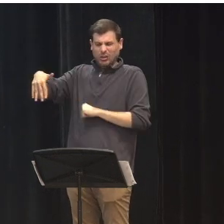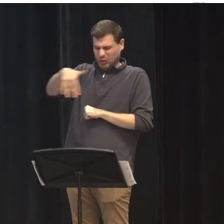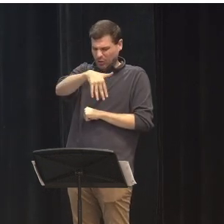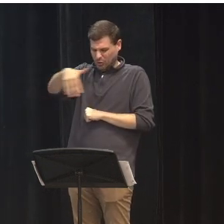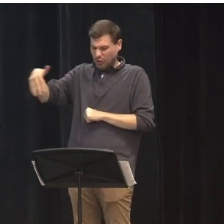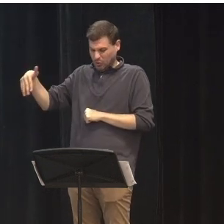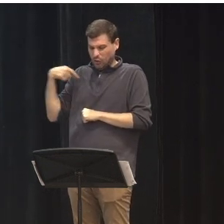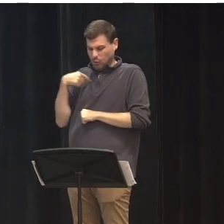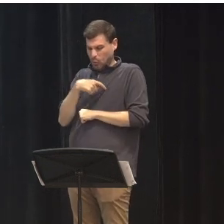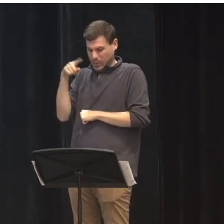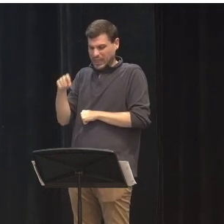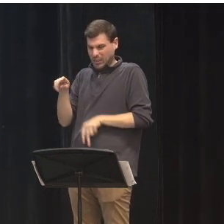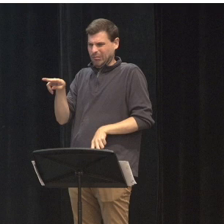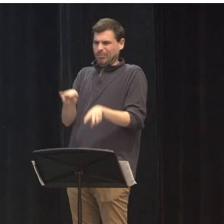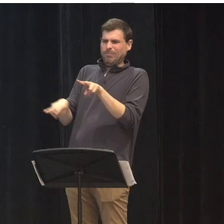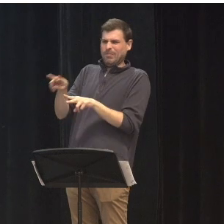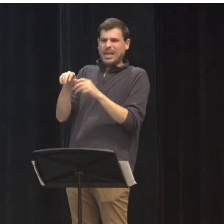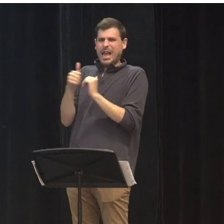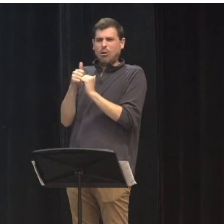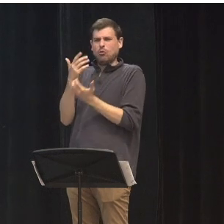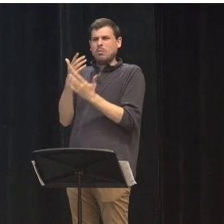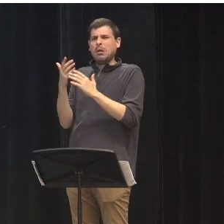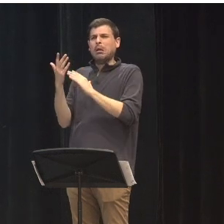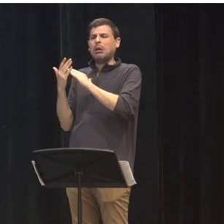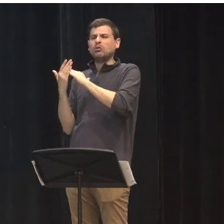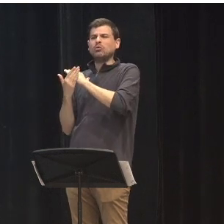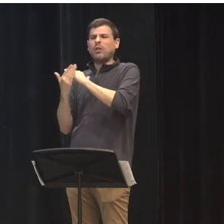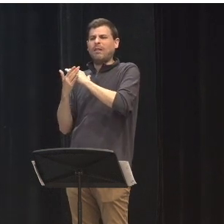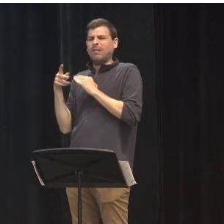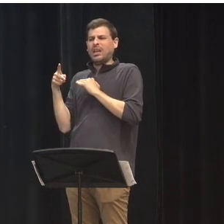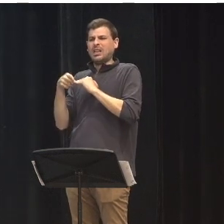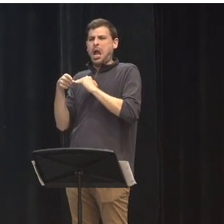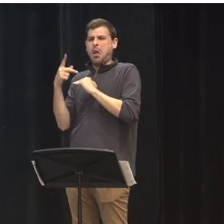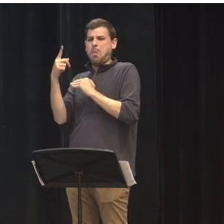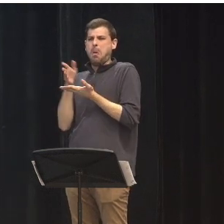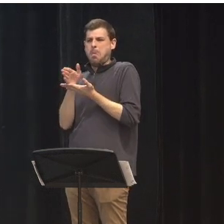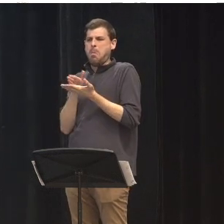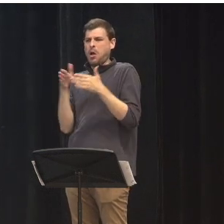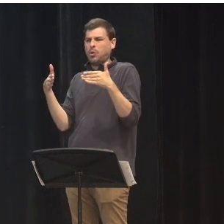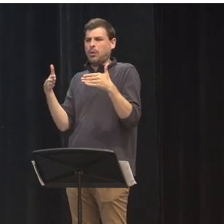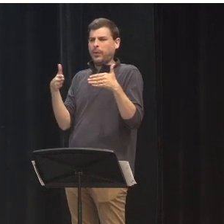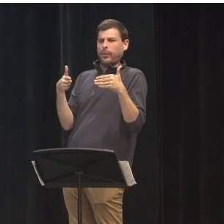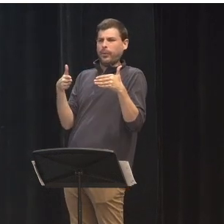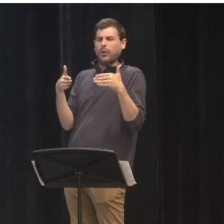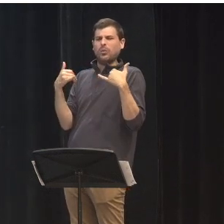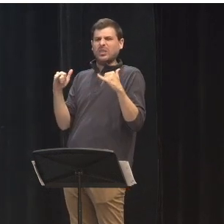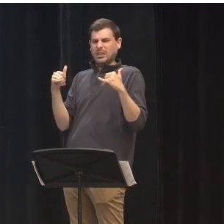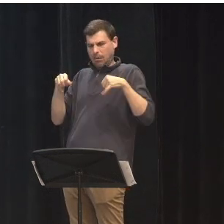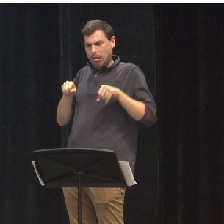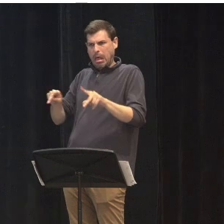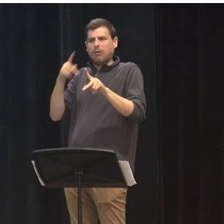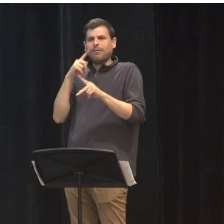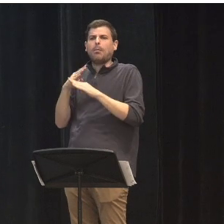There will be a need to sort of shave a piece of that and cut a small portion of it to install the flood protection system. But we